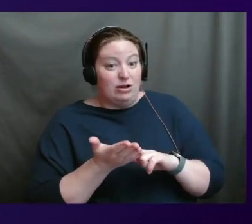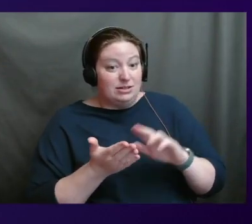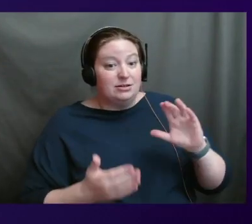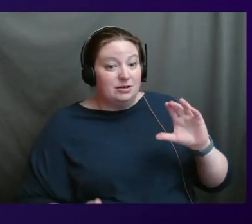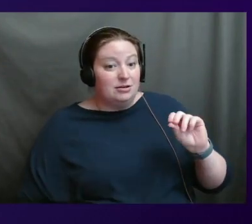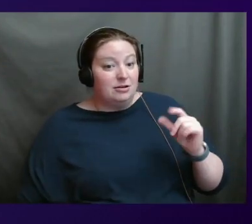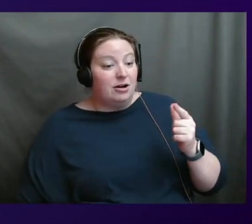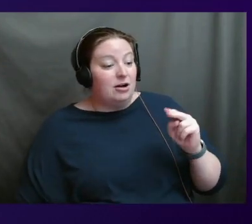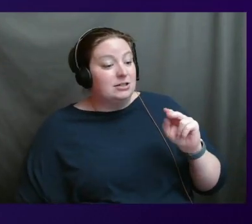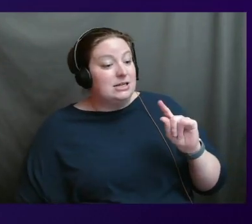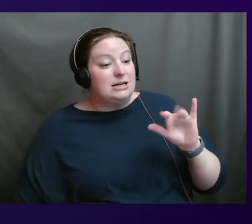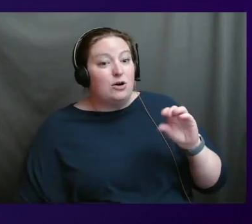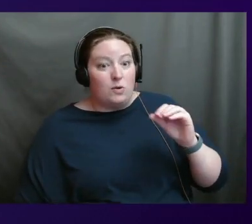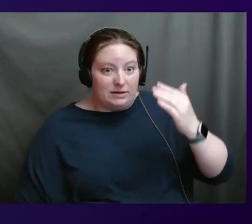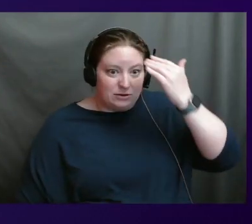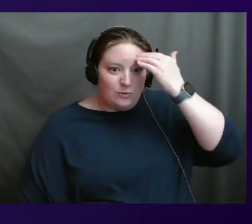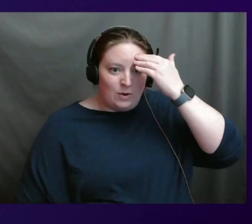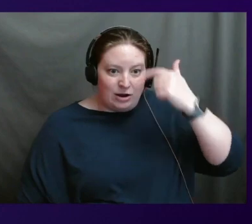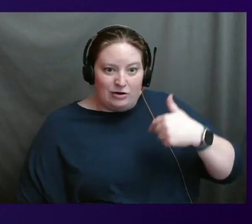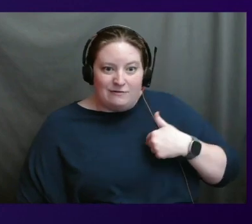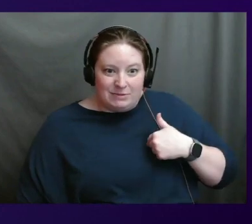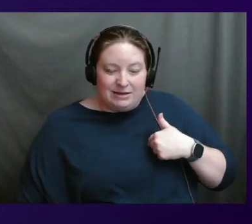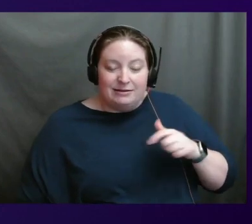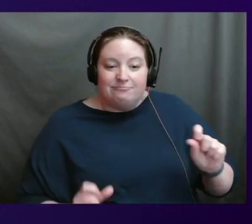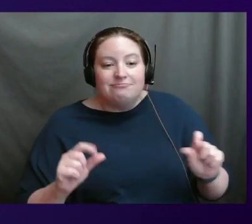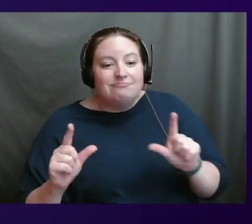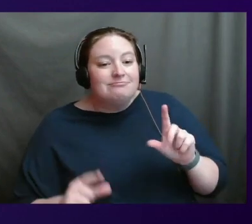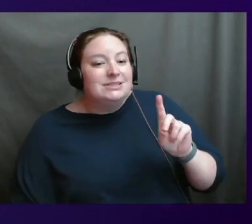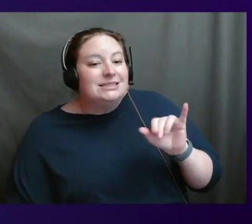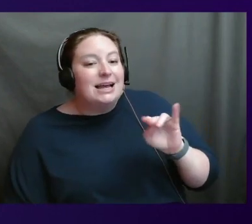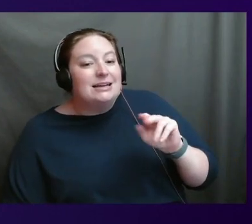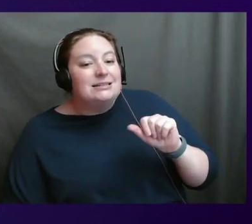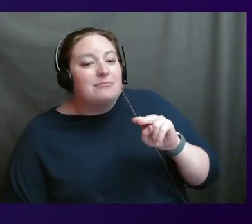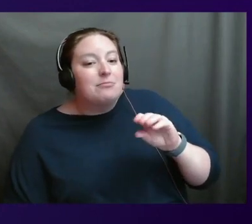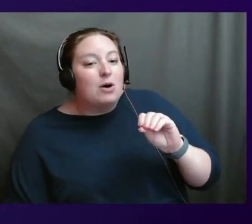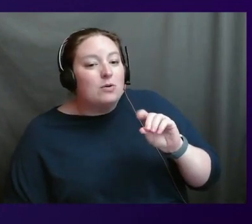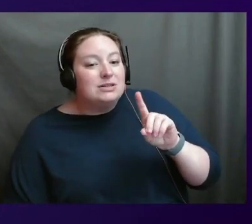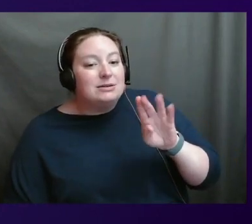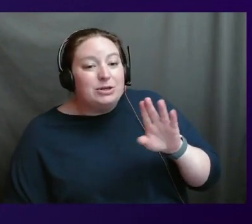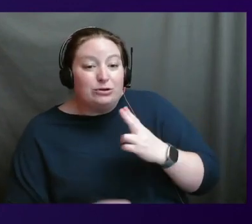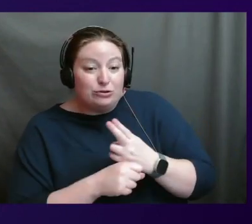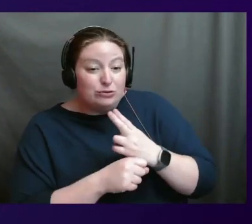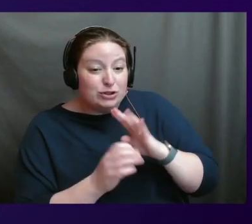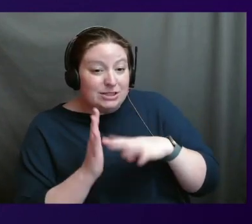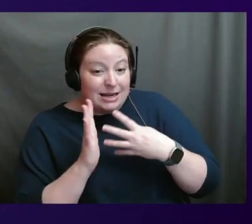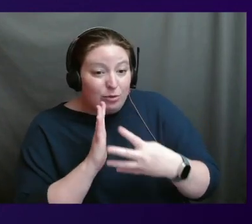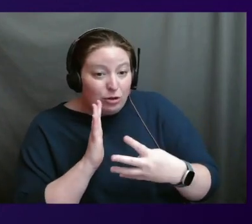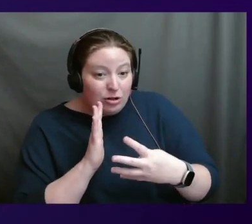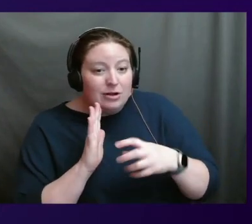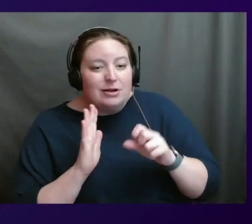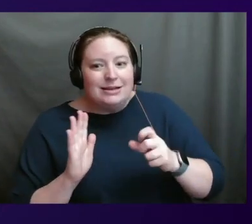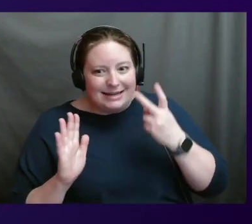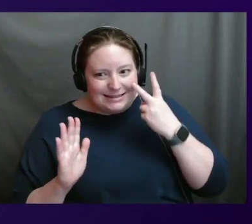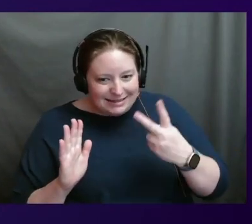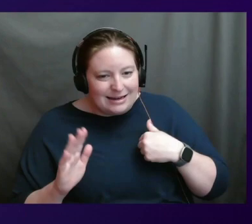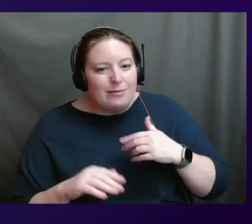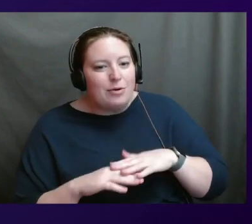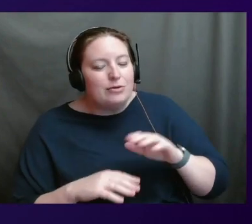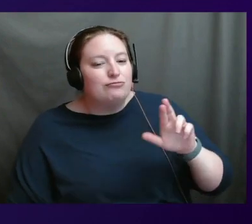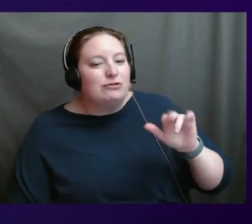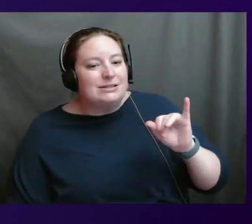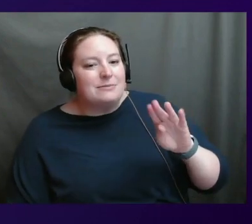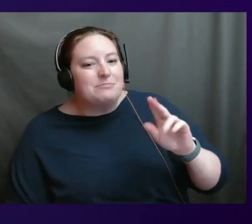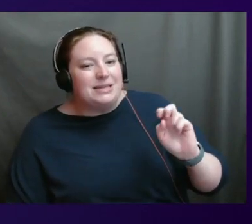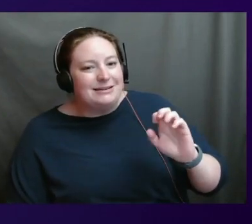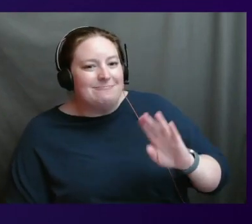me. And then if I head over to my DynamoDB user table, you can see that I'm on the recipe basic plan. Let's get to the